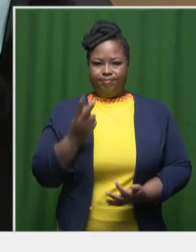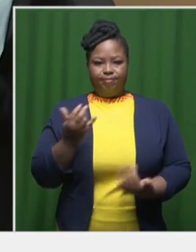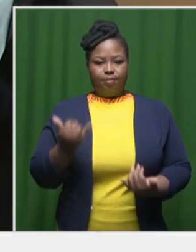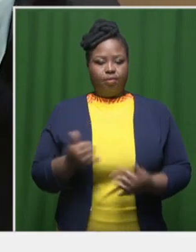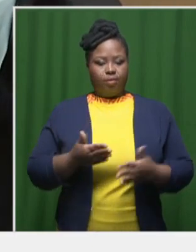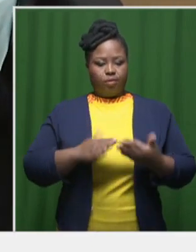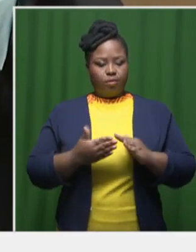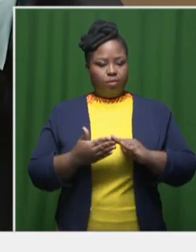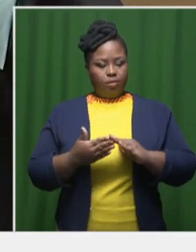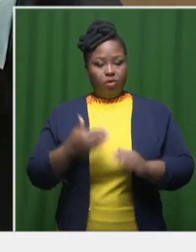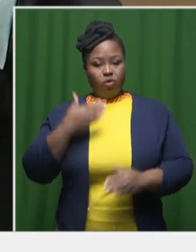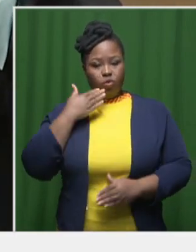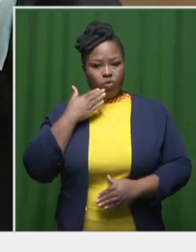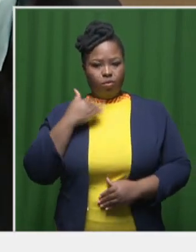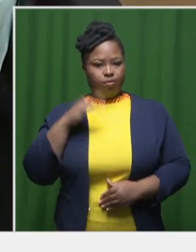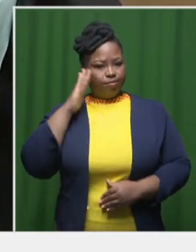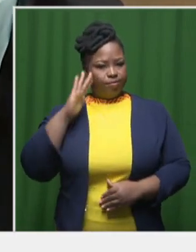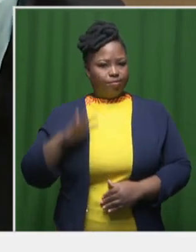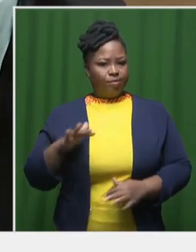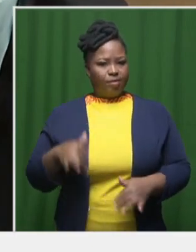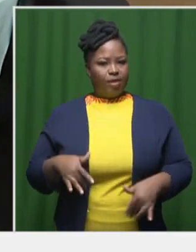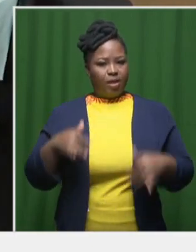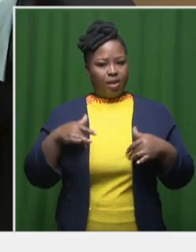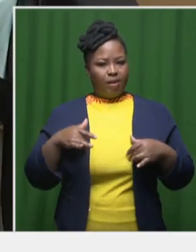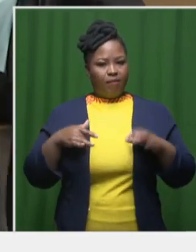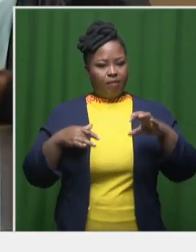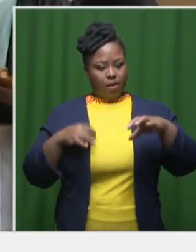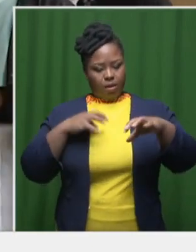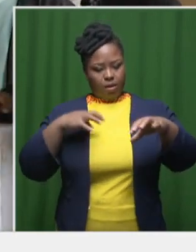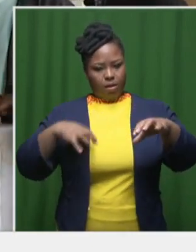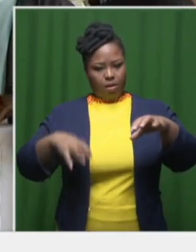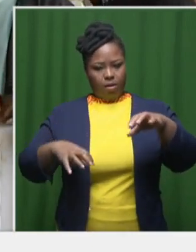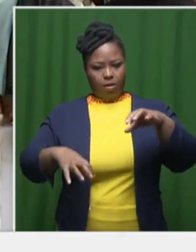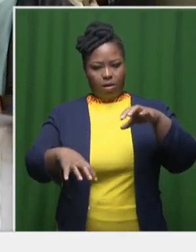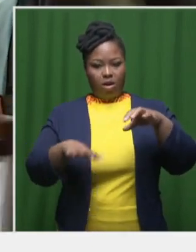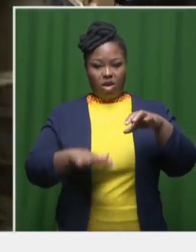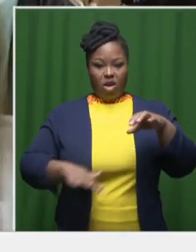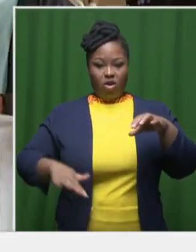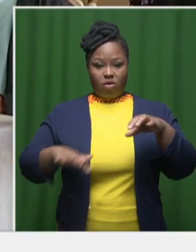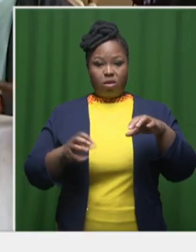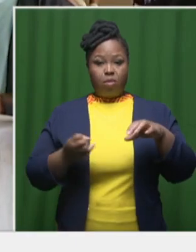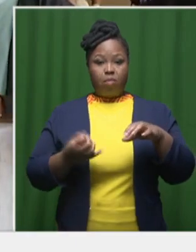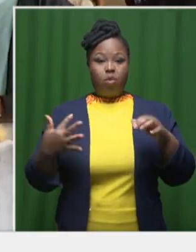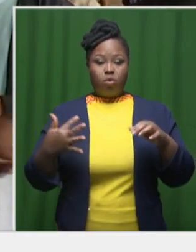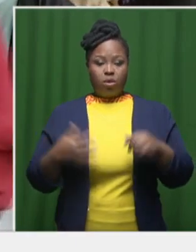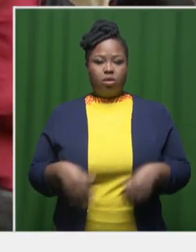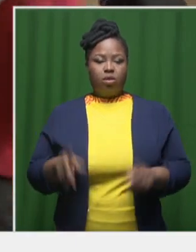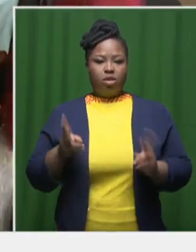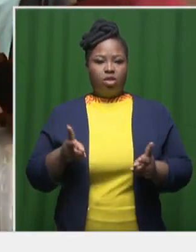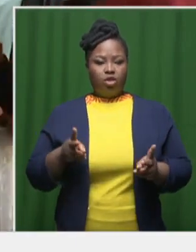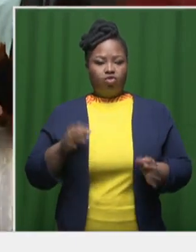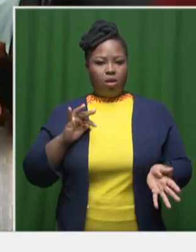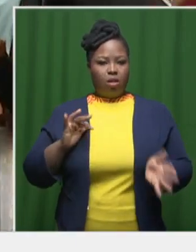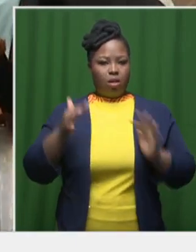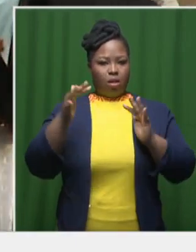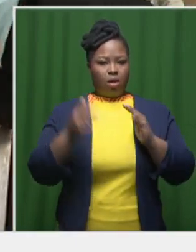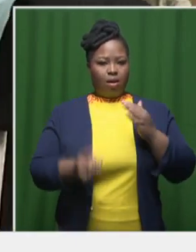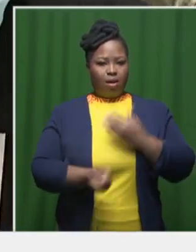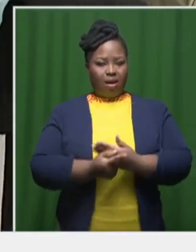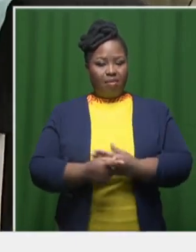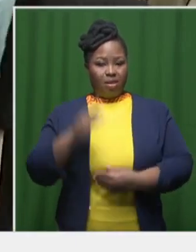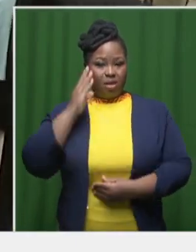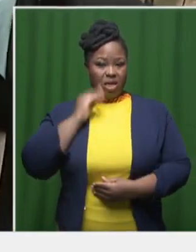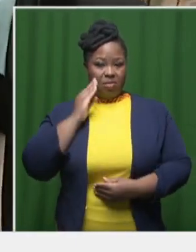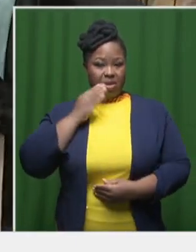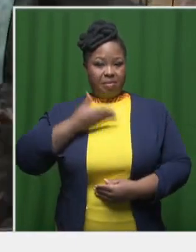to communities who are residing in those low-lying areas who are often affected by the natural disasters that are currently